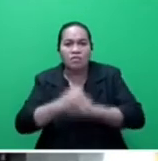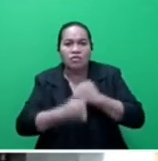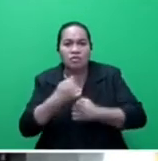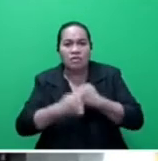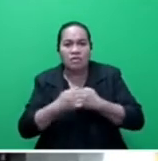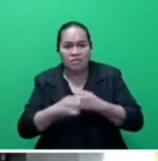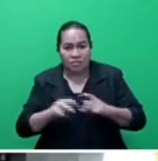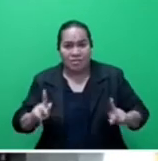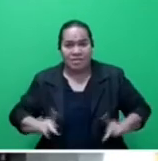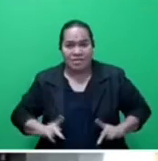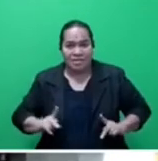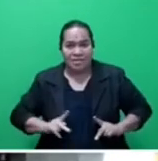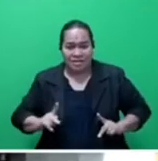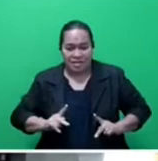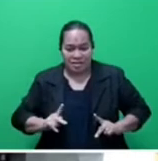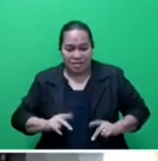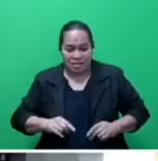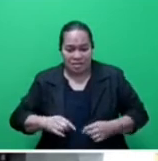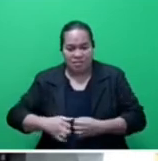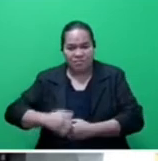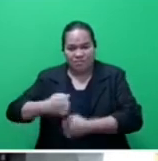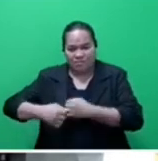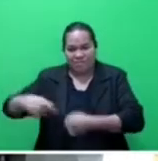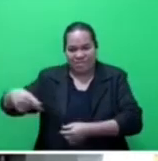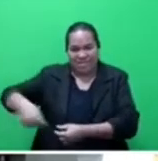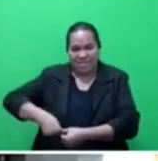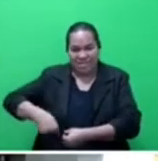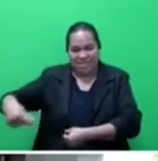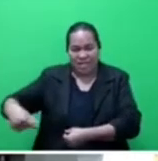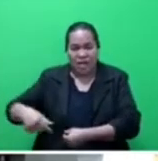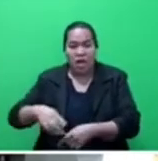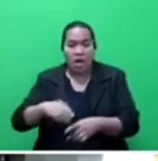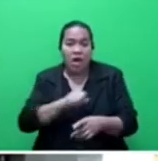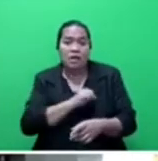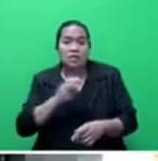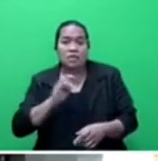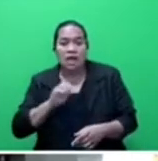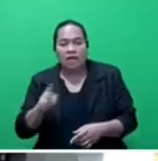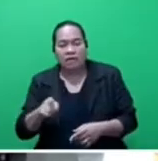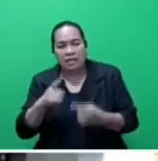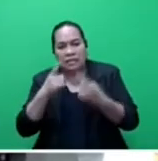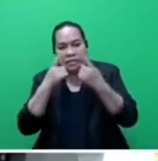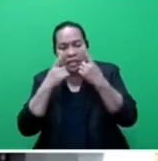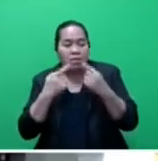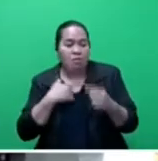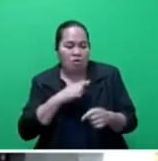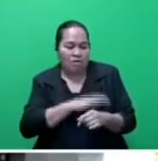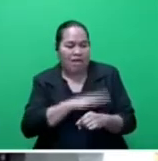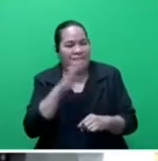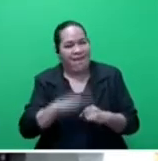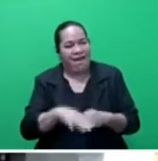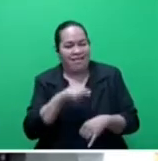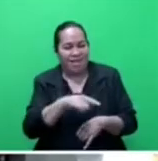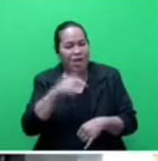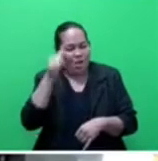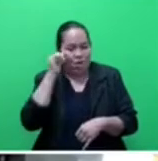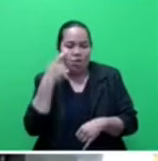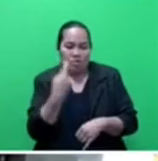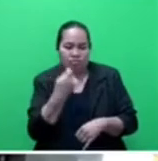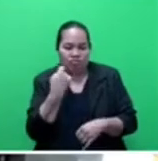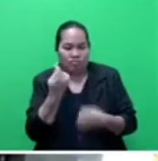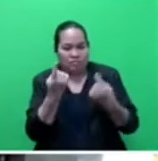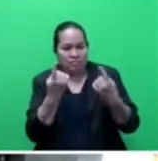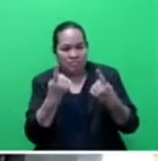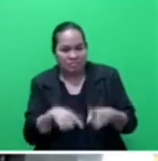time, there were tears from the staff members at the facility who knew she would not last.